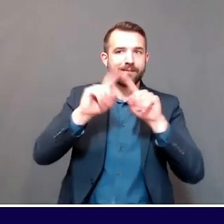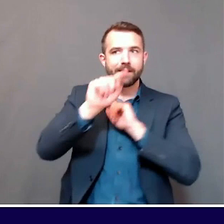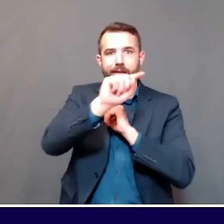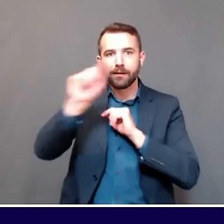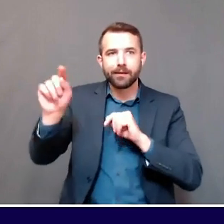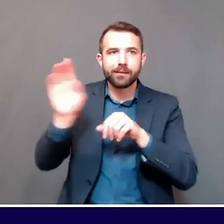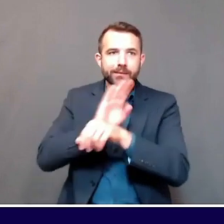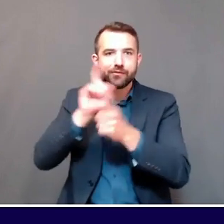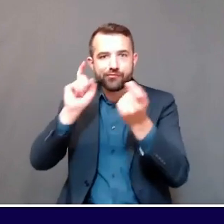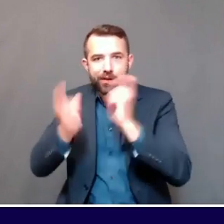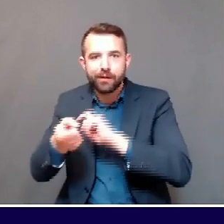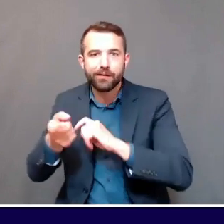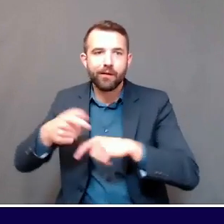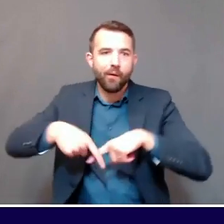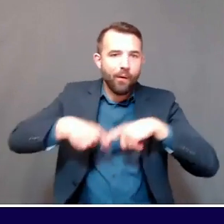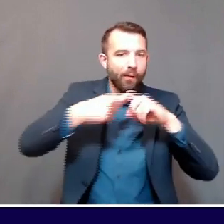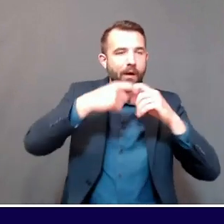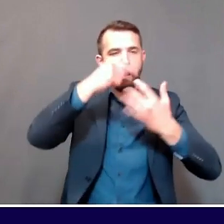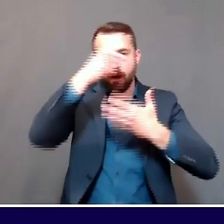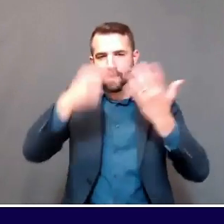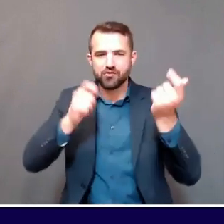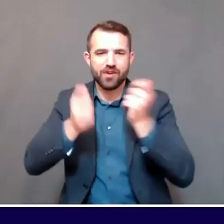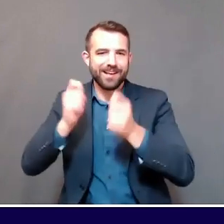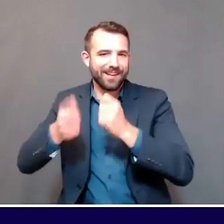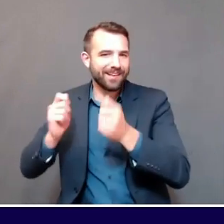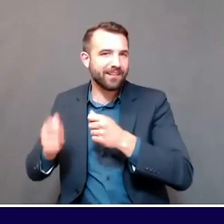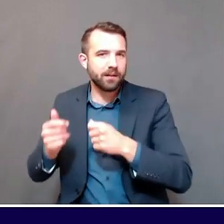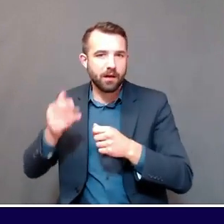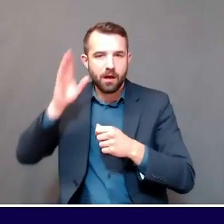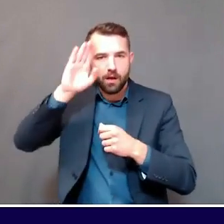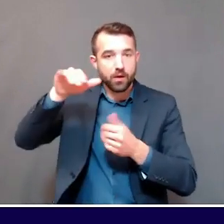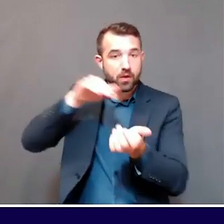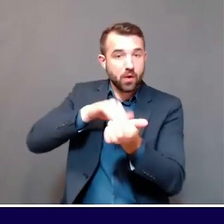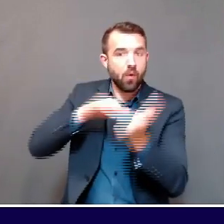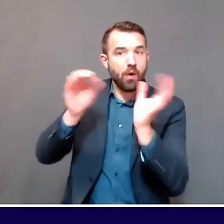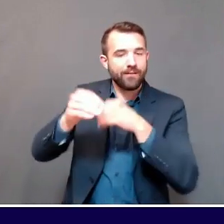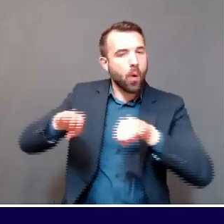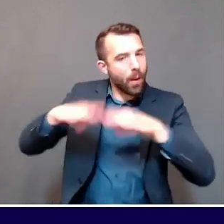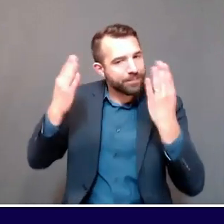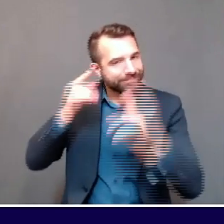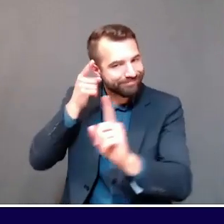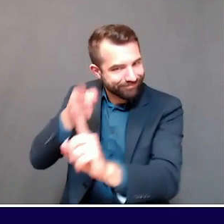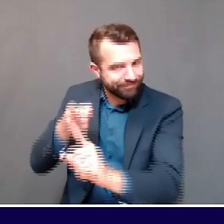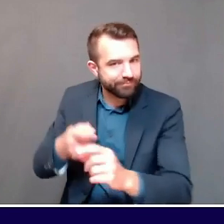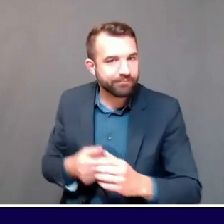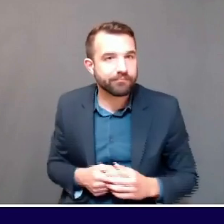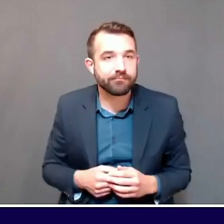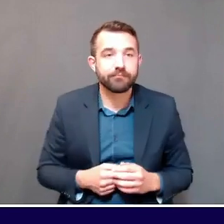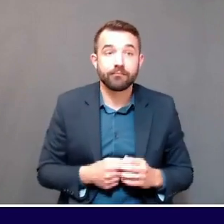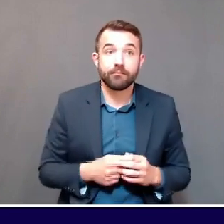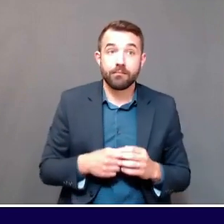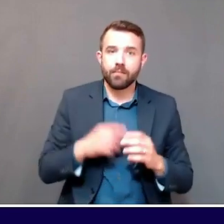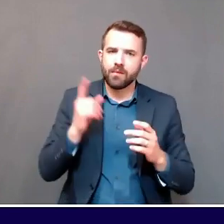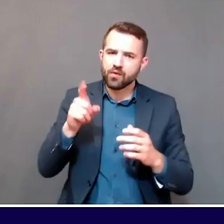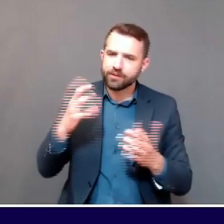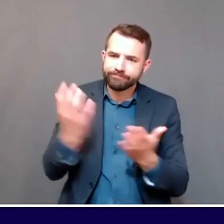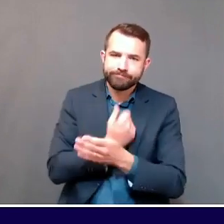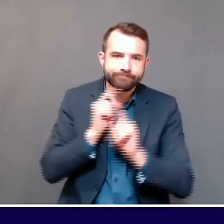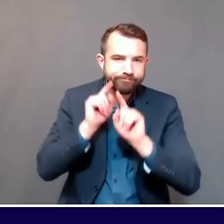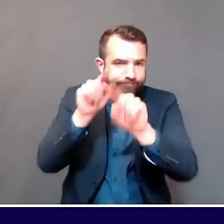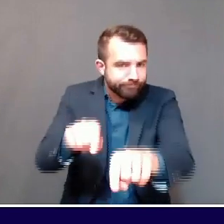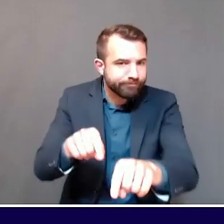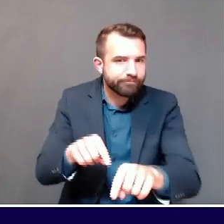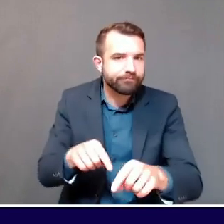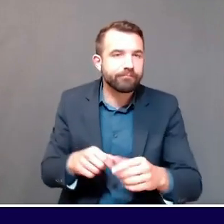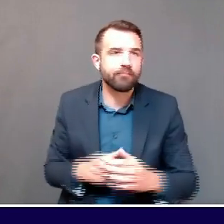pause, preventive healthcare is not one of those things and should continue as it always has. Can I just follow up with